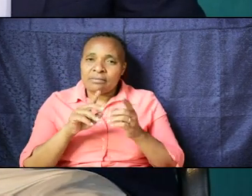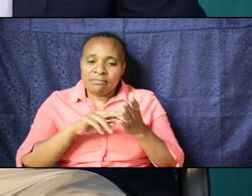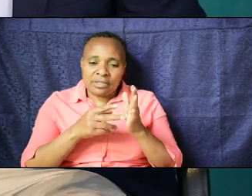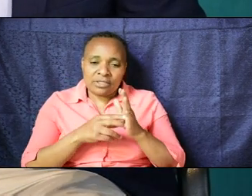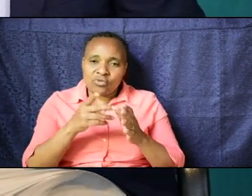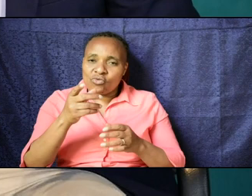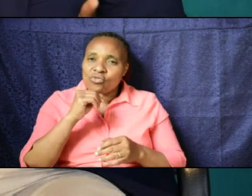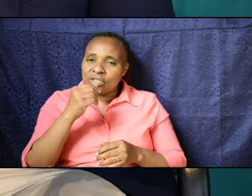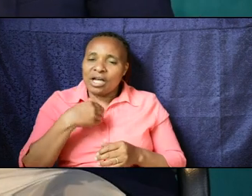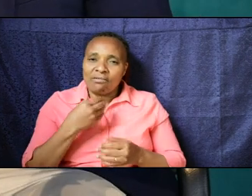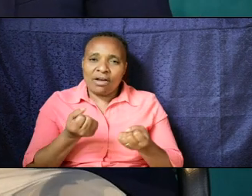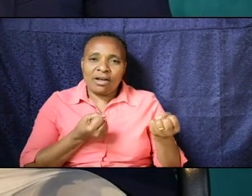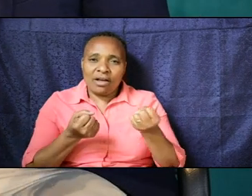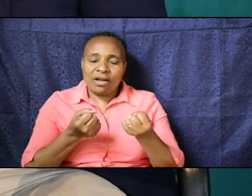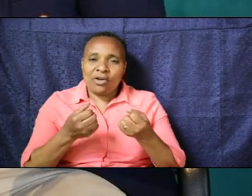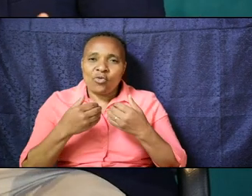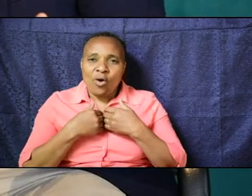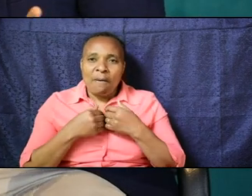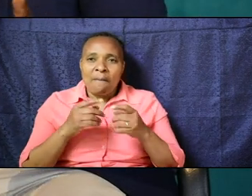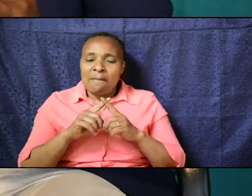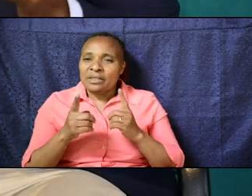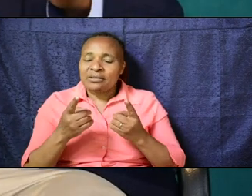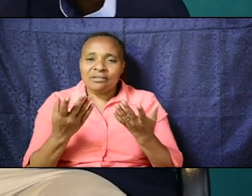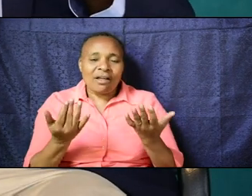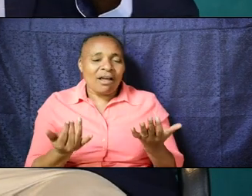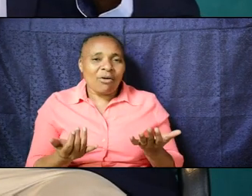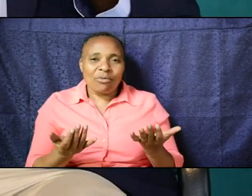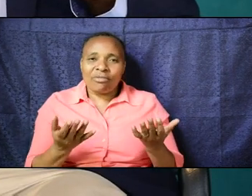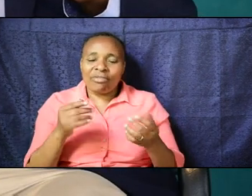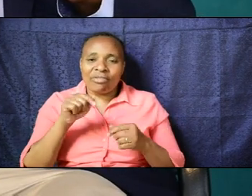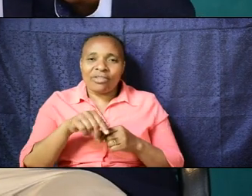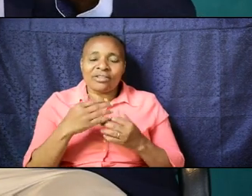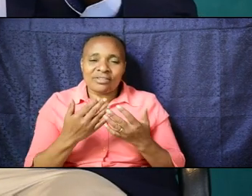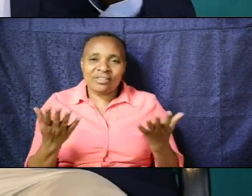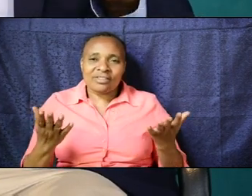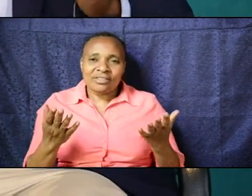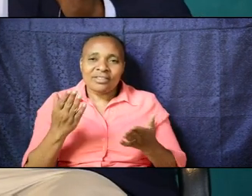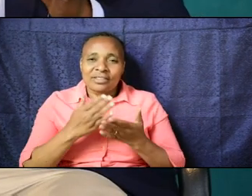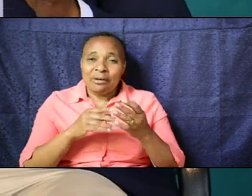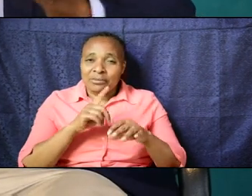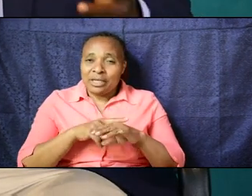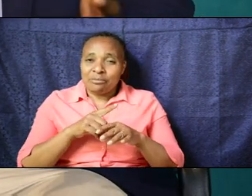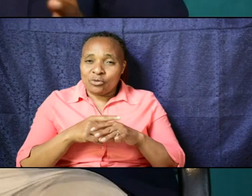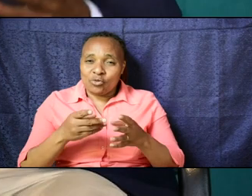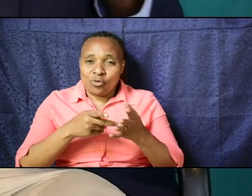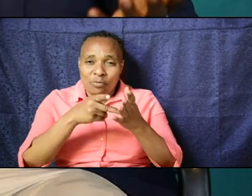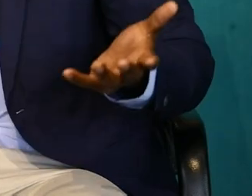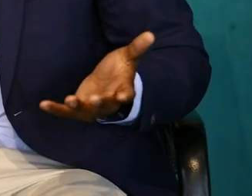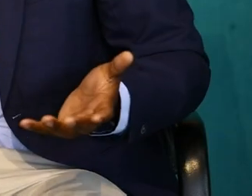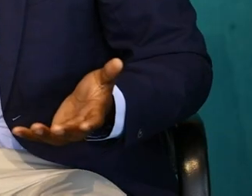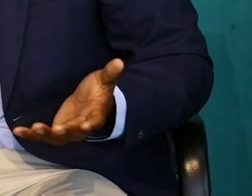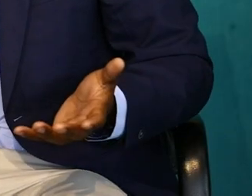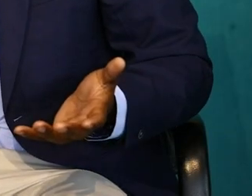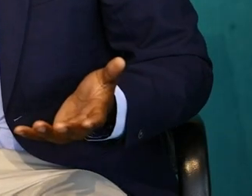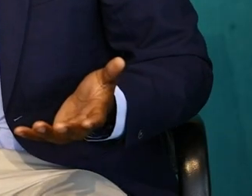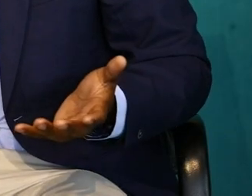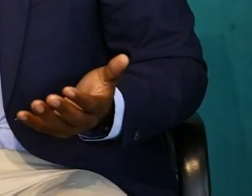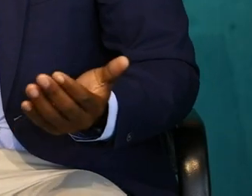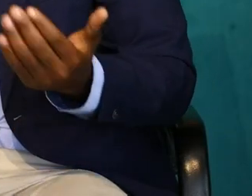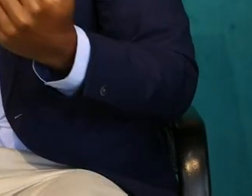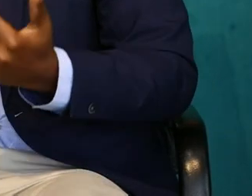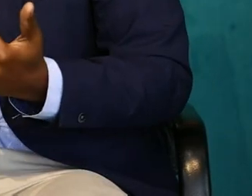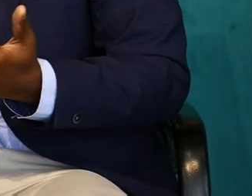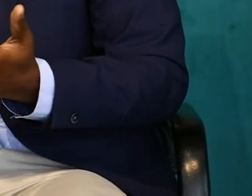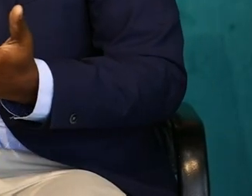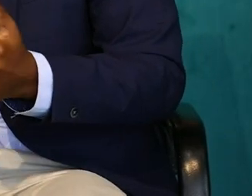car. Or you have it, but it's like those things that sometimes you buy for the kids and then they play with. It's like a toy.